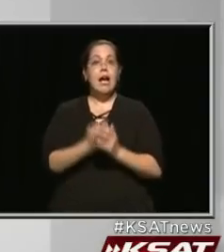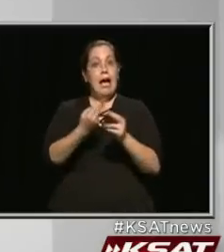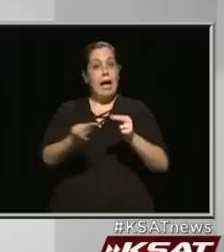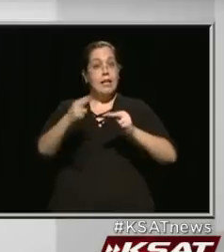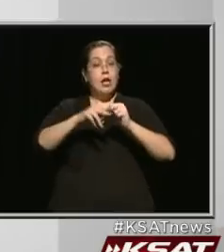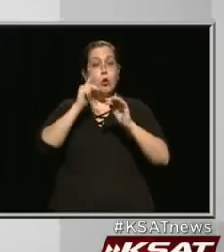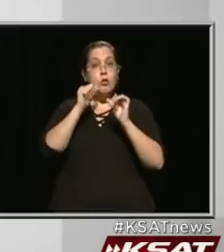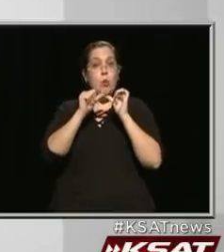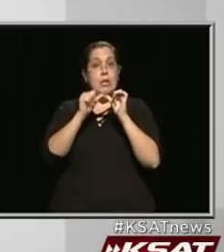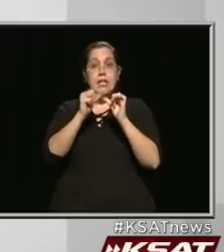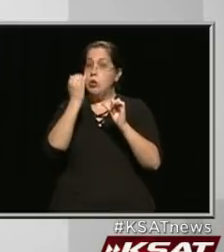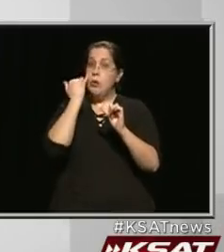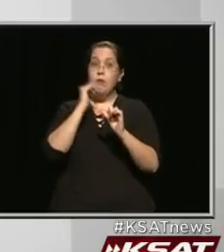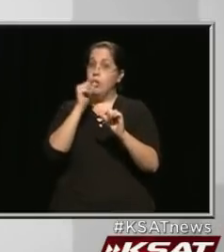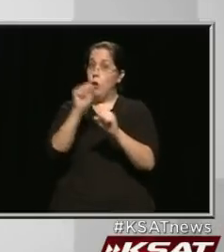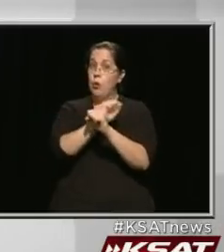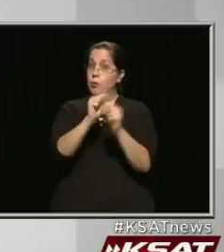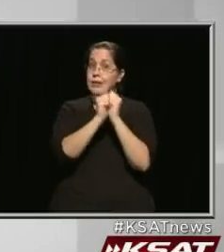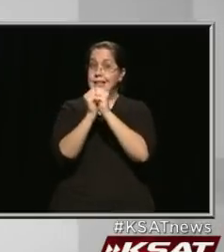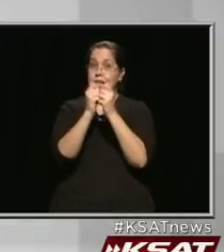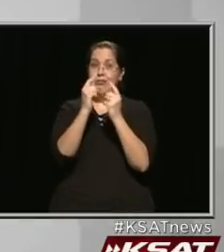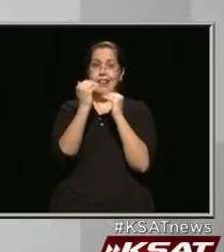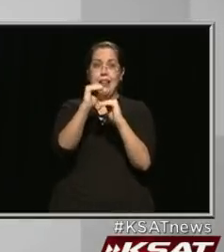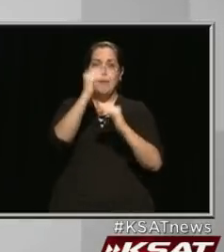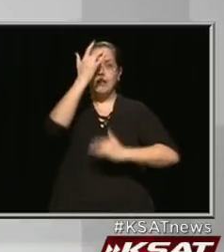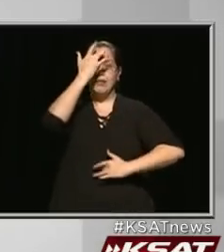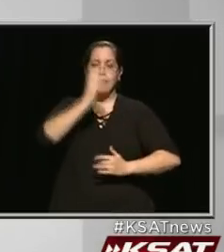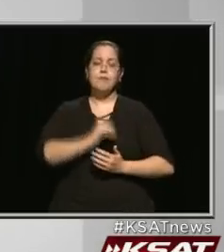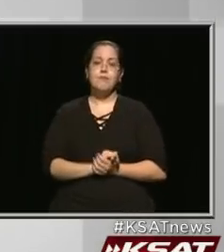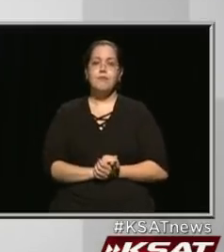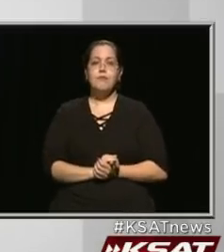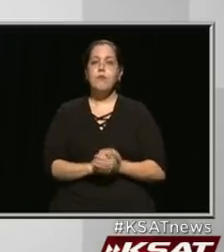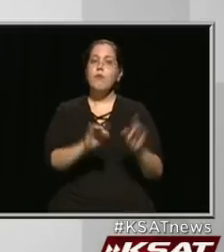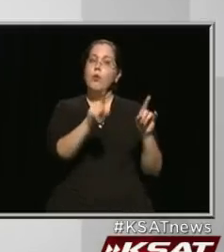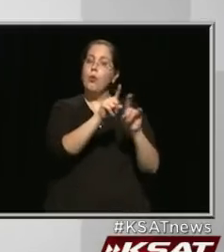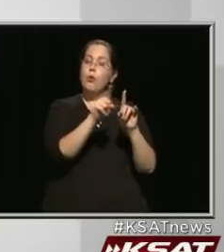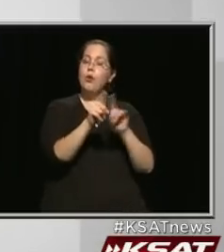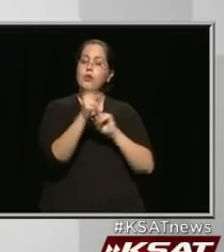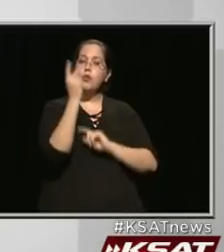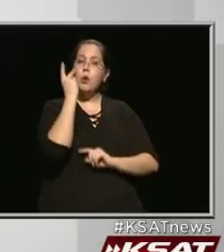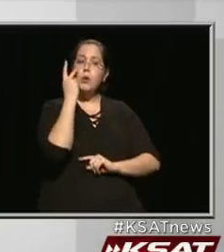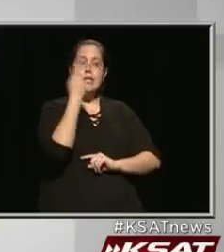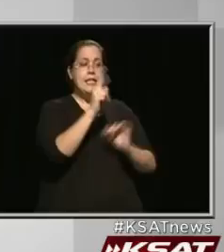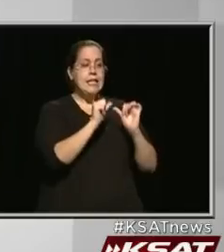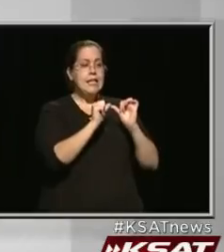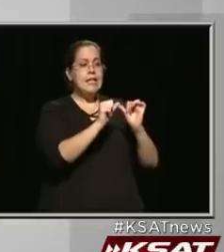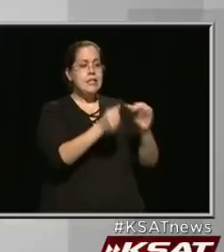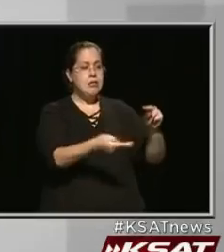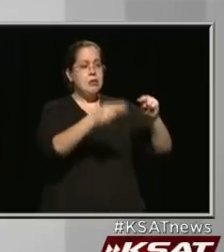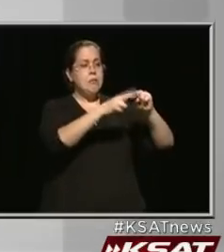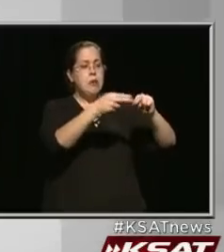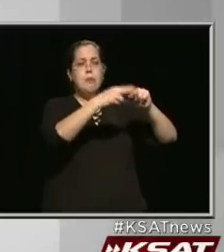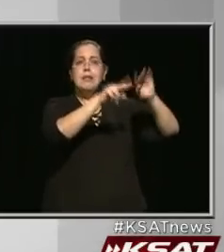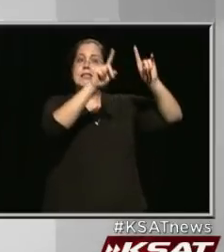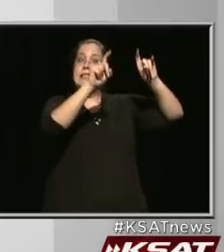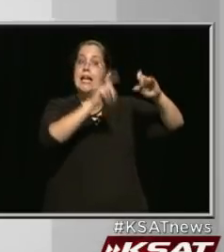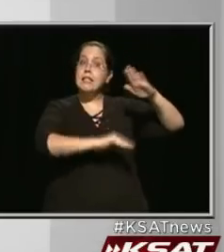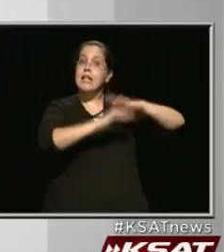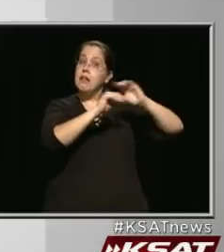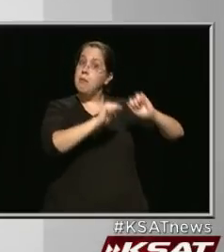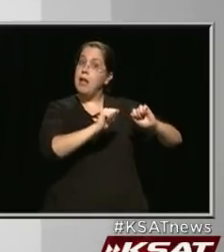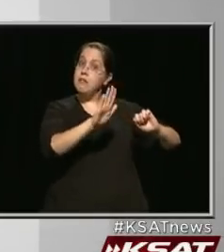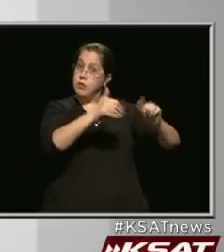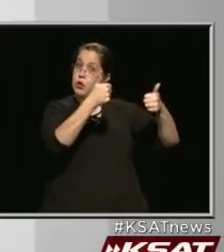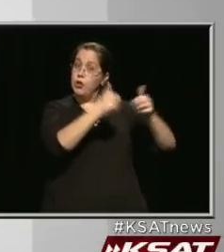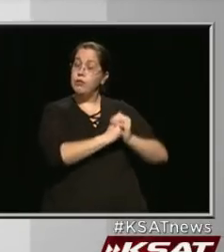will continue unless we work together to contain the virus. We're also seeing continued increasing testing capacity, which is